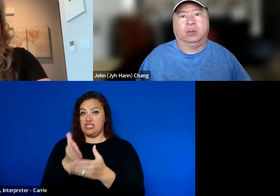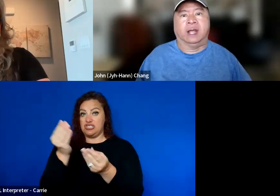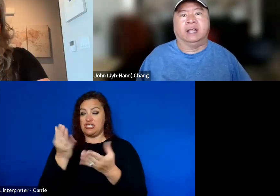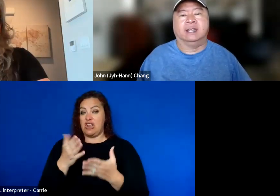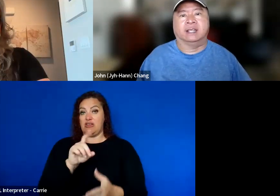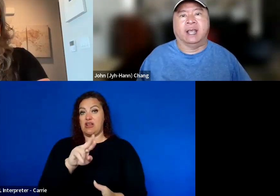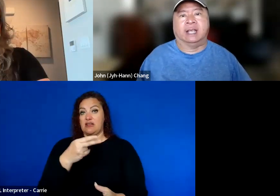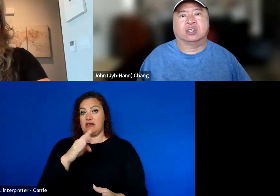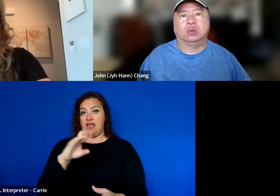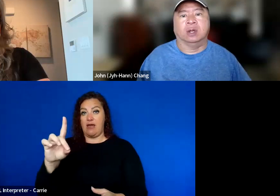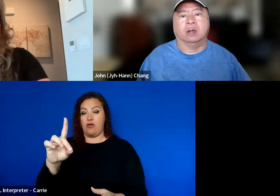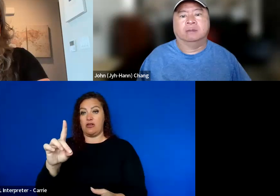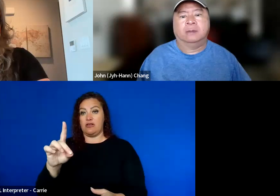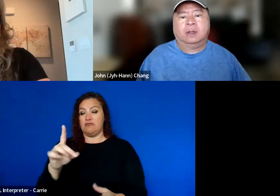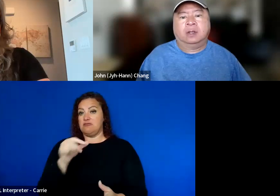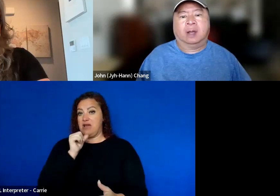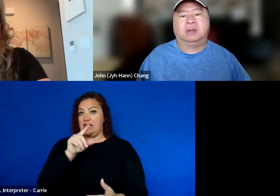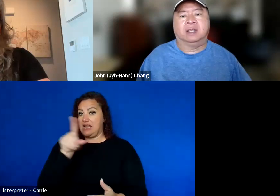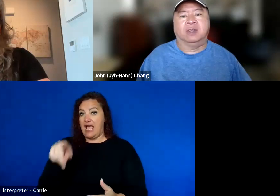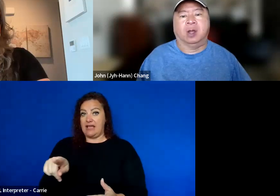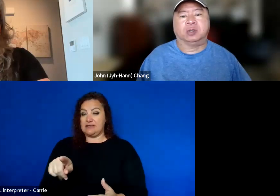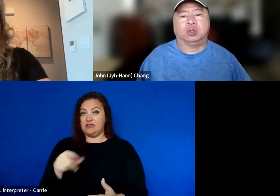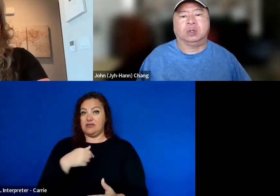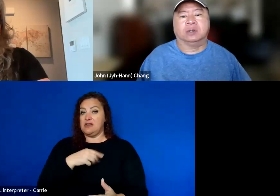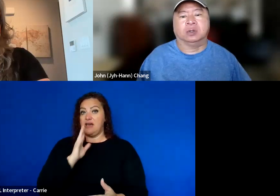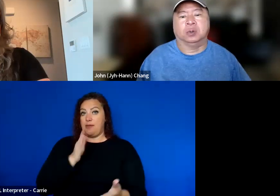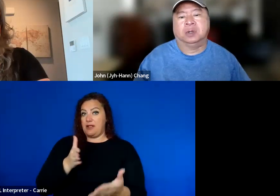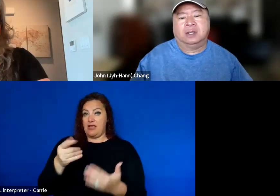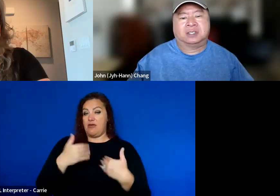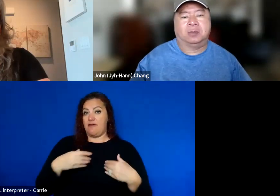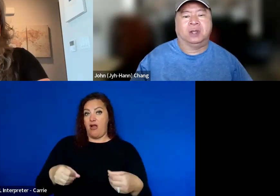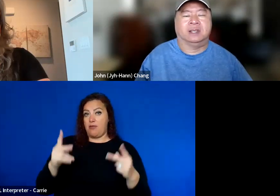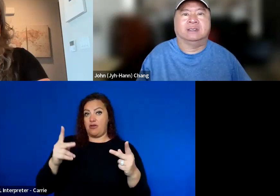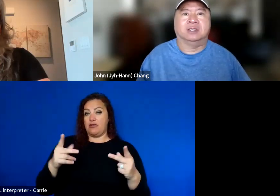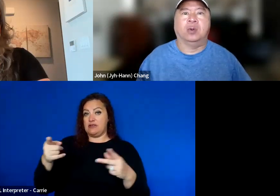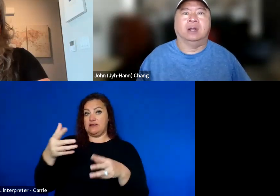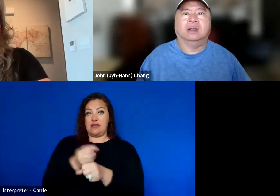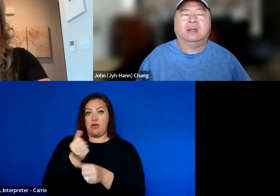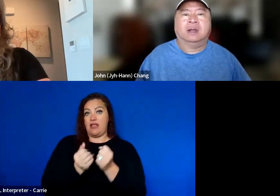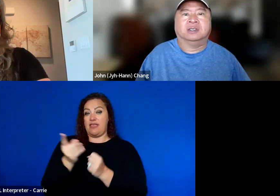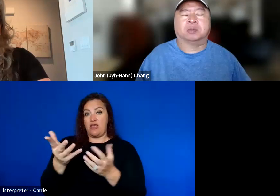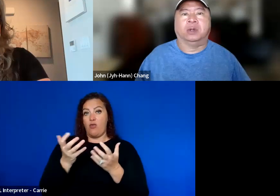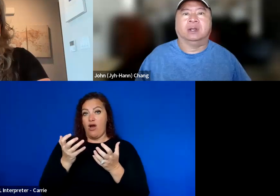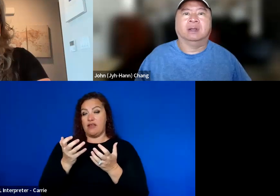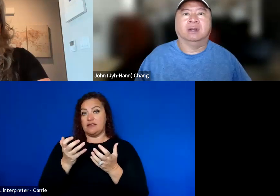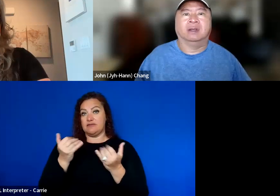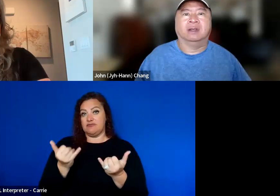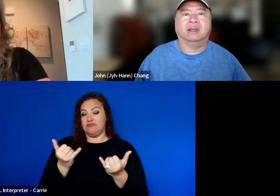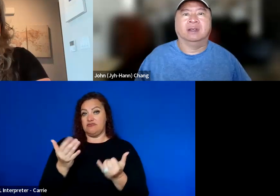Dr. Hayward, that I didn't get to ask you? I'm going to give you an opportunity to summarize anything you want at this